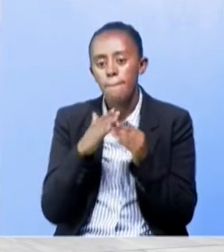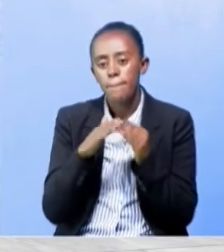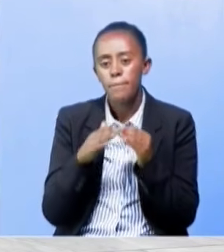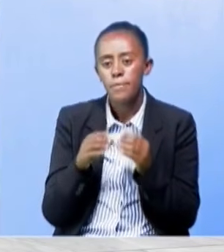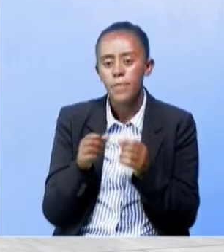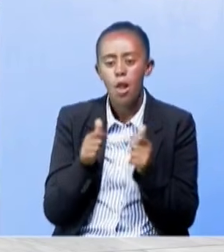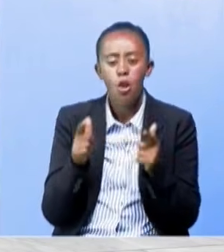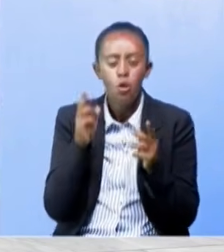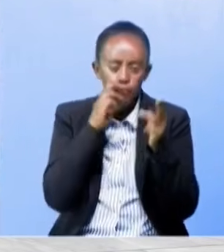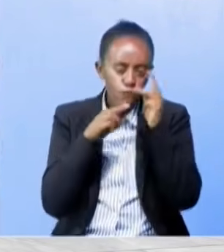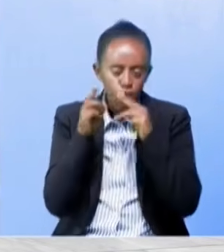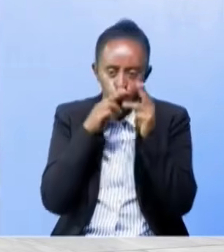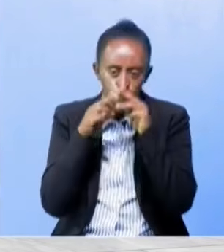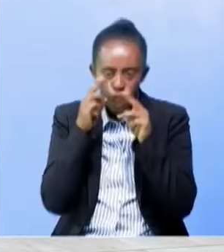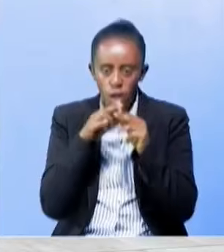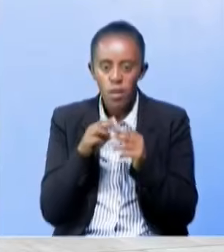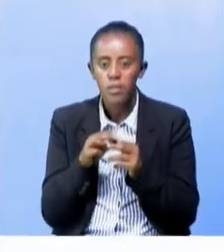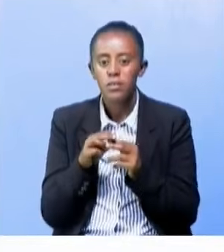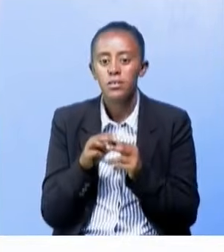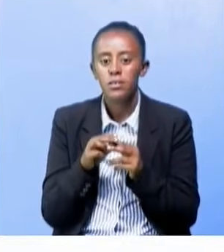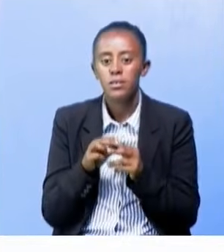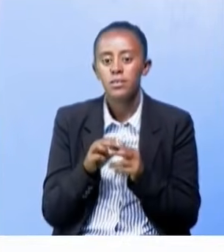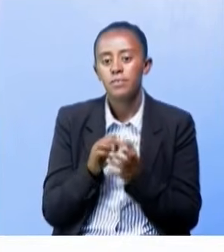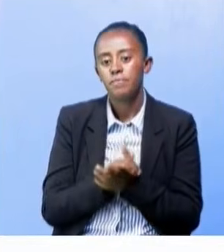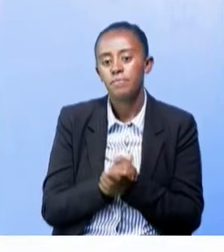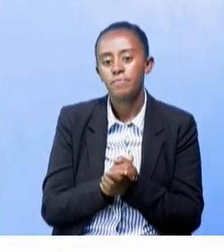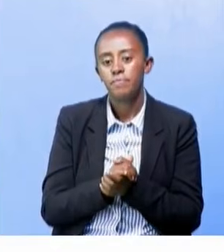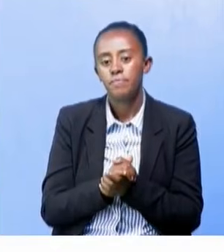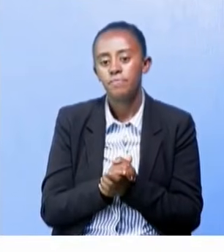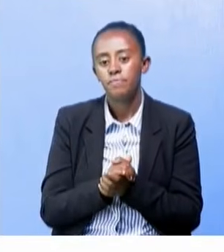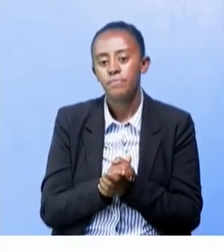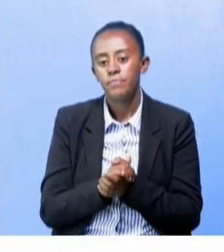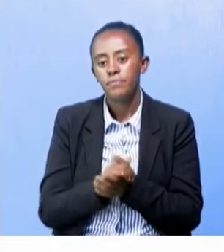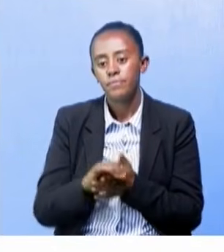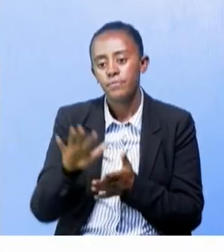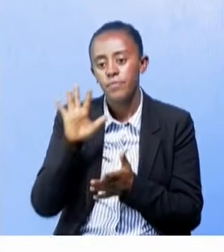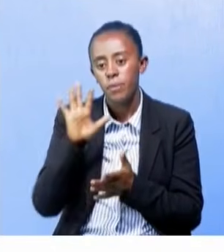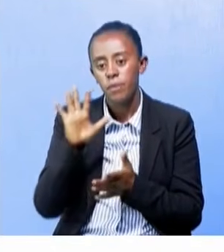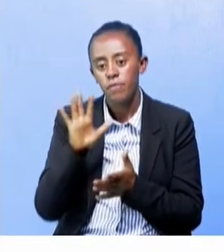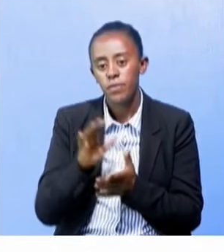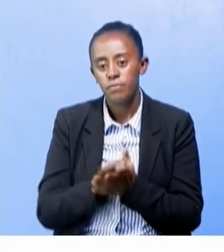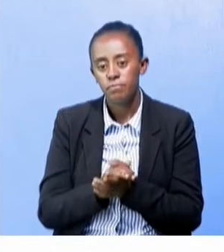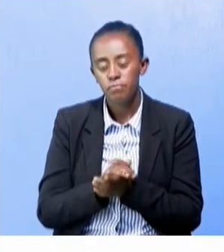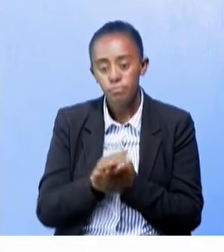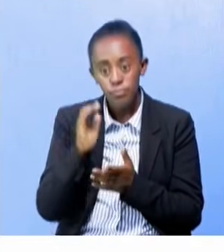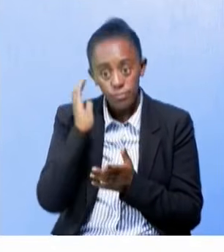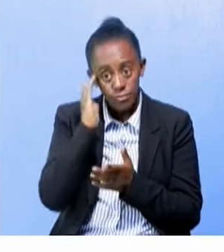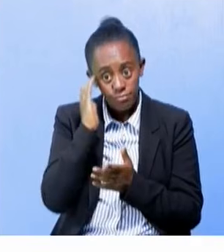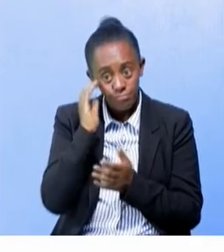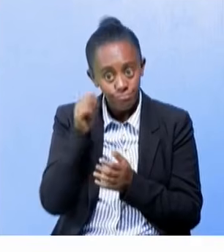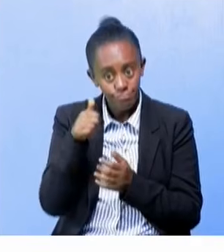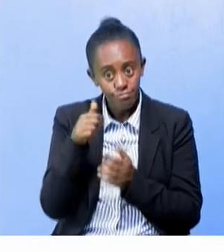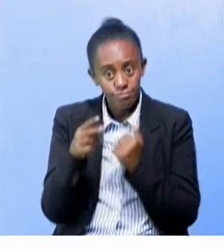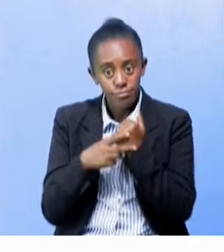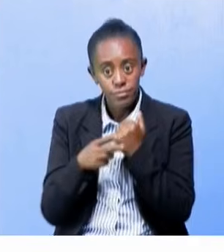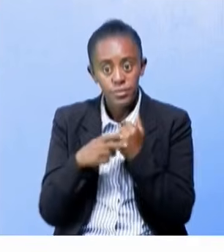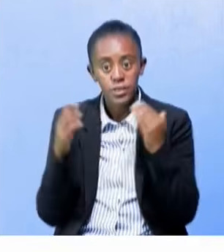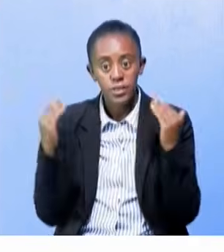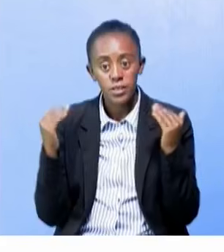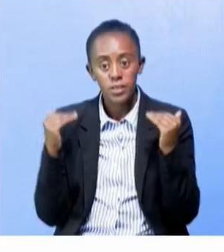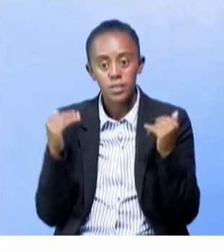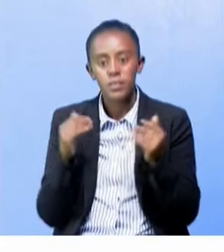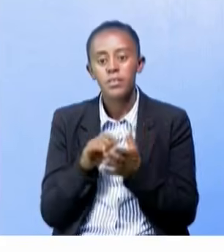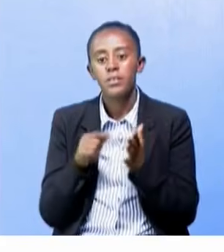lot of fun. So this should be number 5. Bear in your mind. I hope I'm